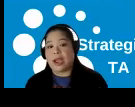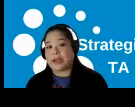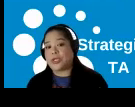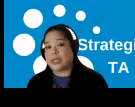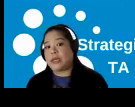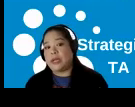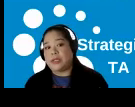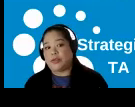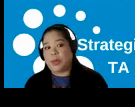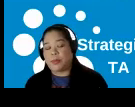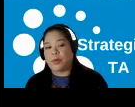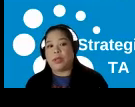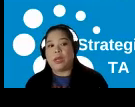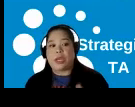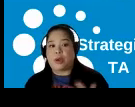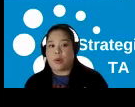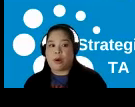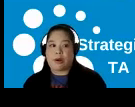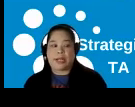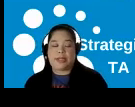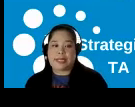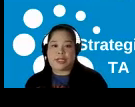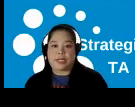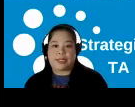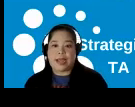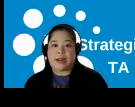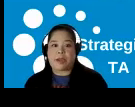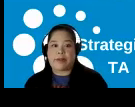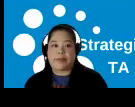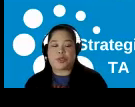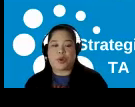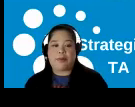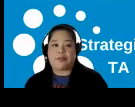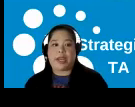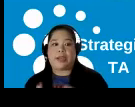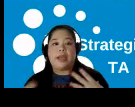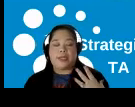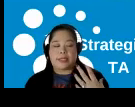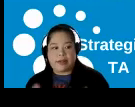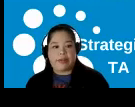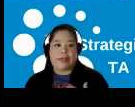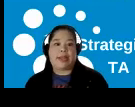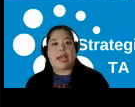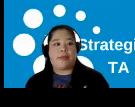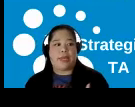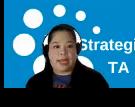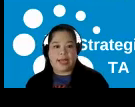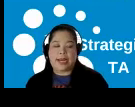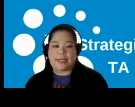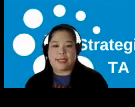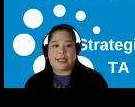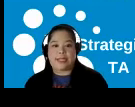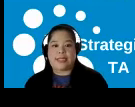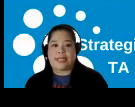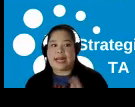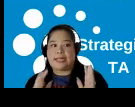in action? So if people, are in the stages, as Adam kind of described, of like discovering like how they can get